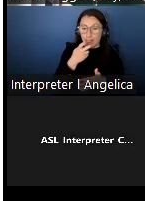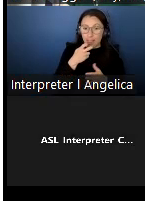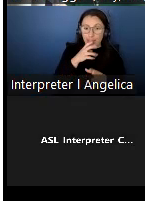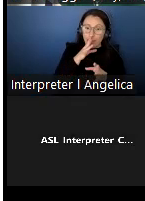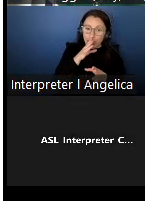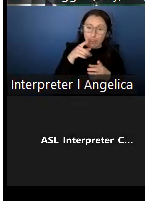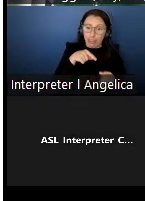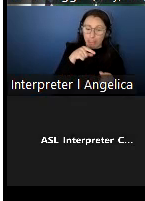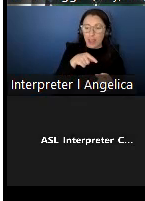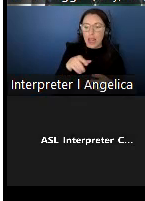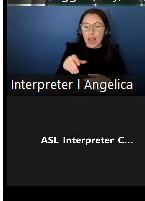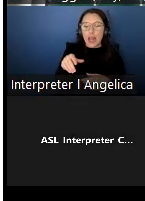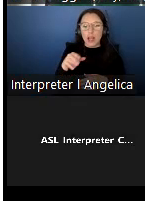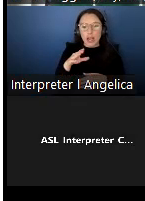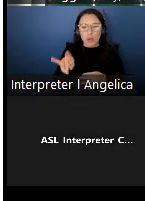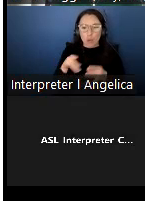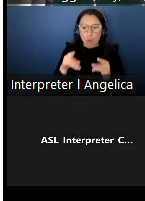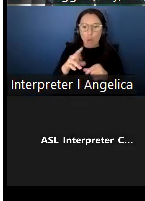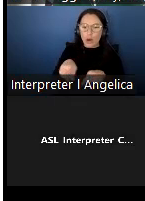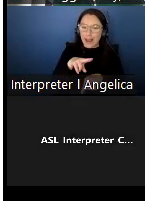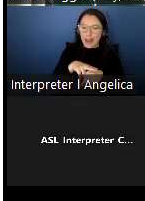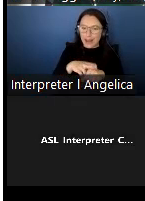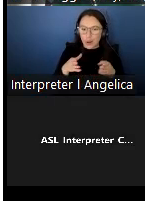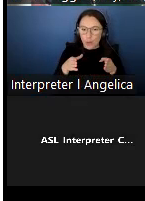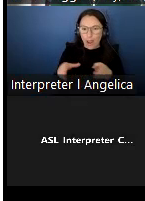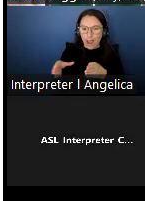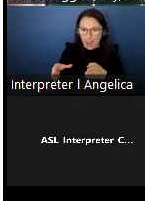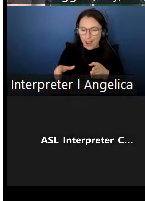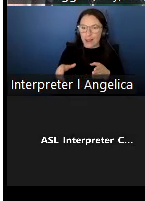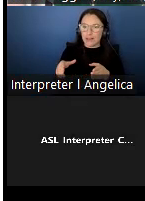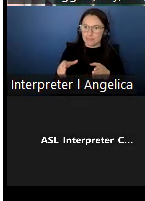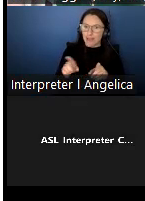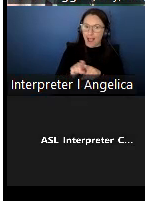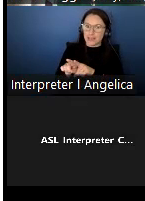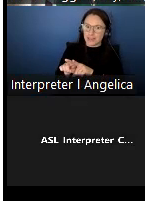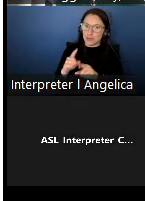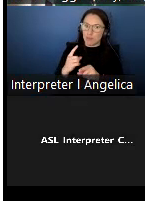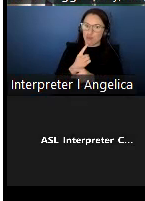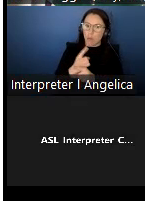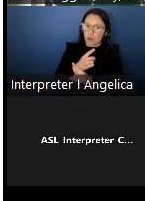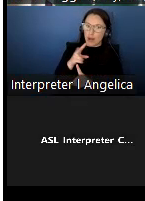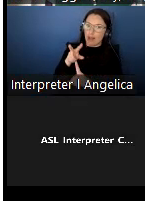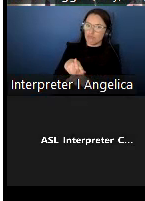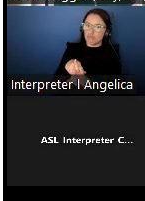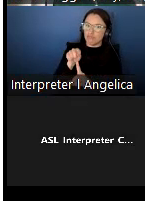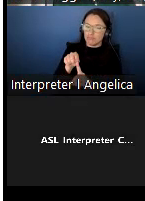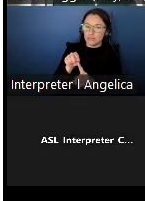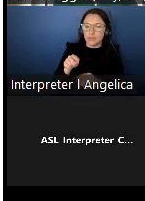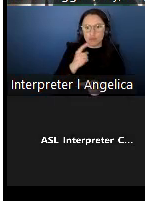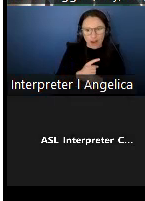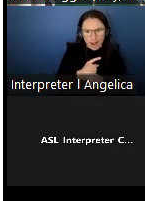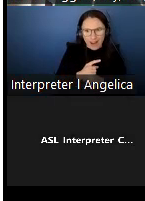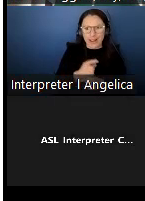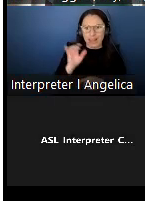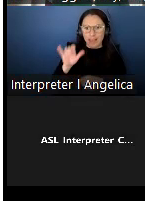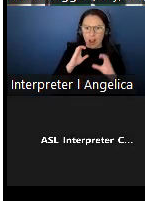organic way as appropriate. Absolutely. And I think that's a great way to make that conversation feel